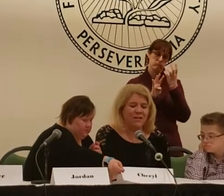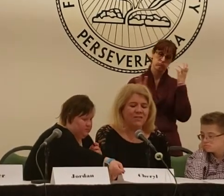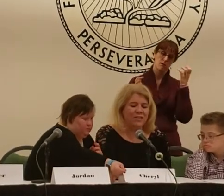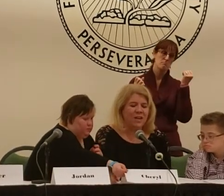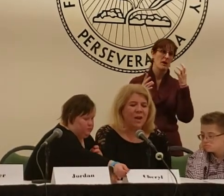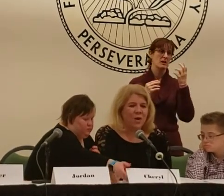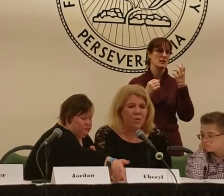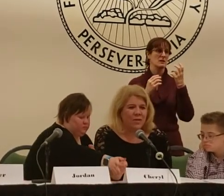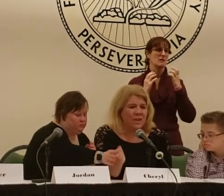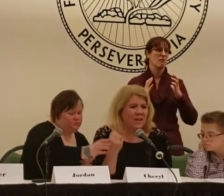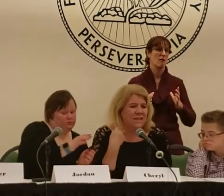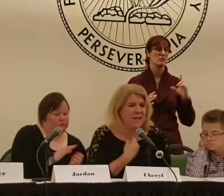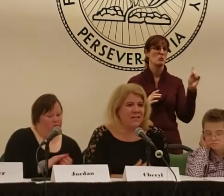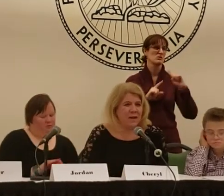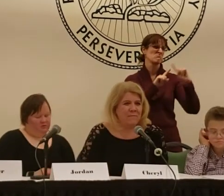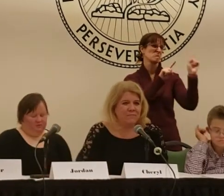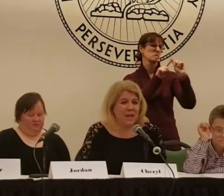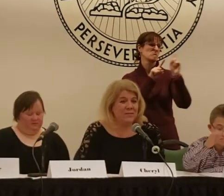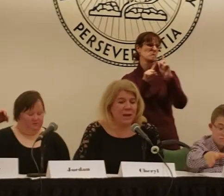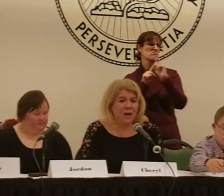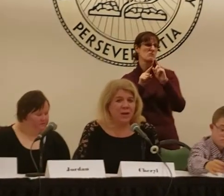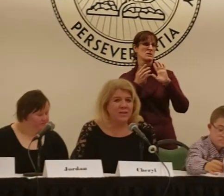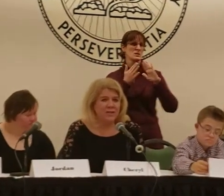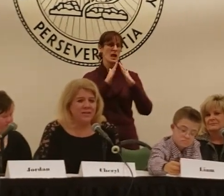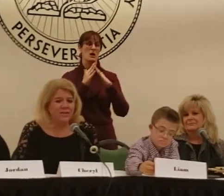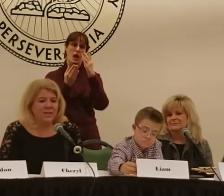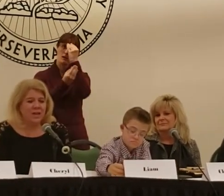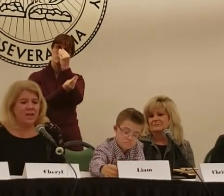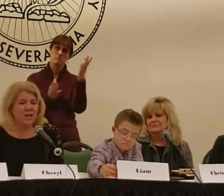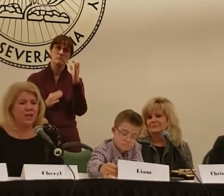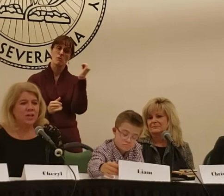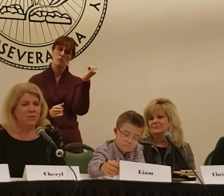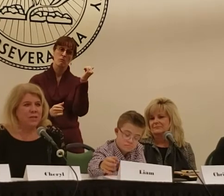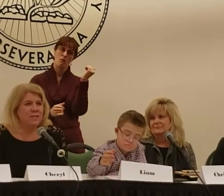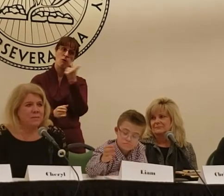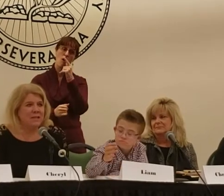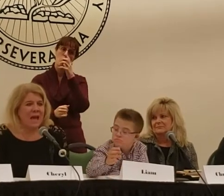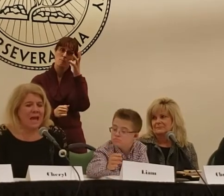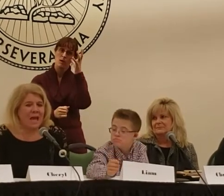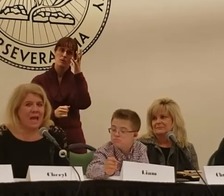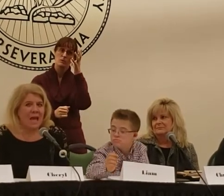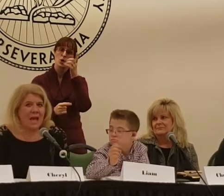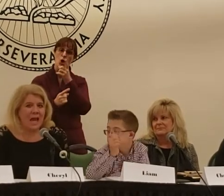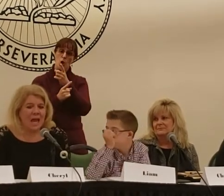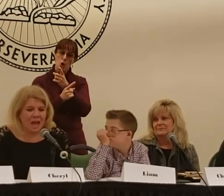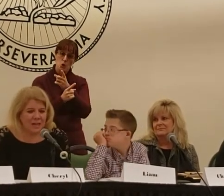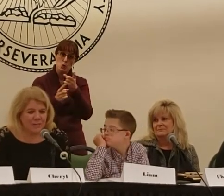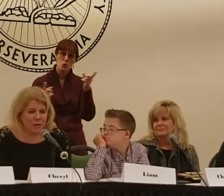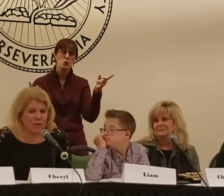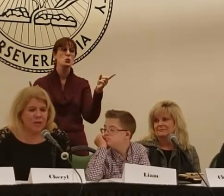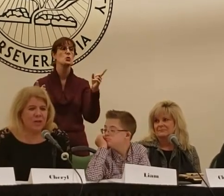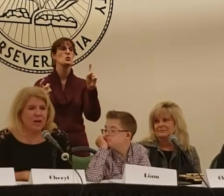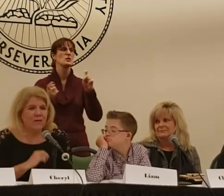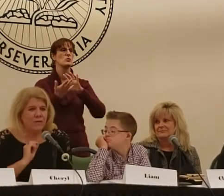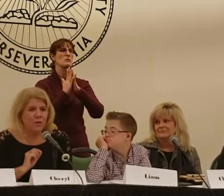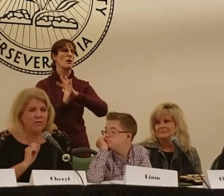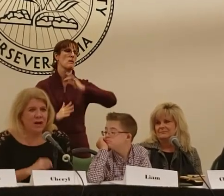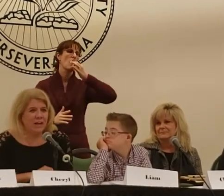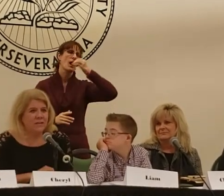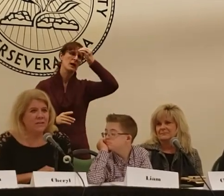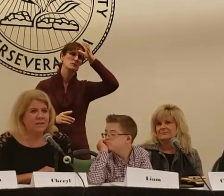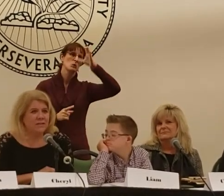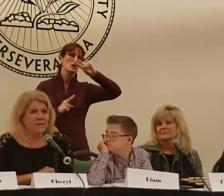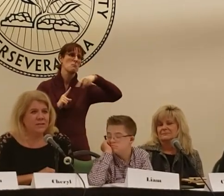different towns, and one thing that I tell them as parents is you need to be the expert of